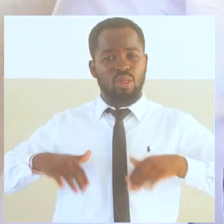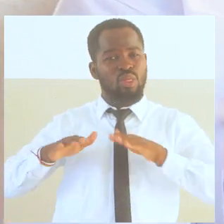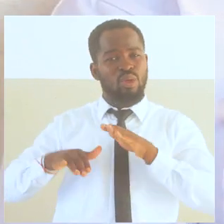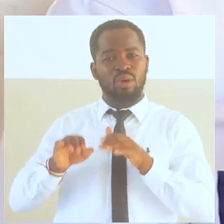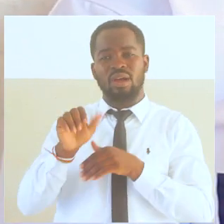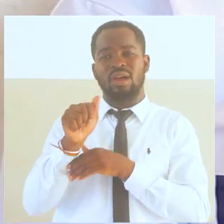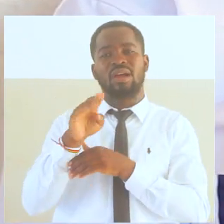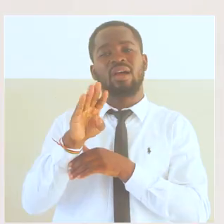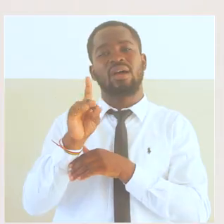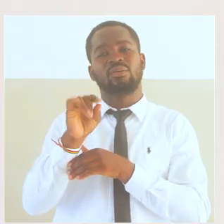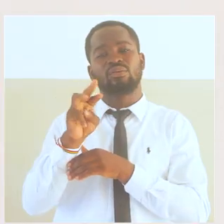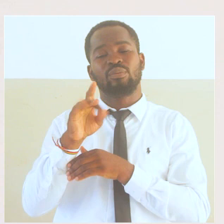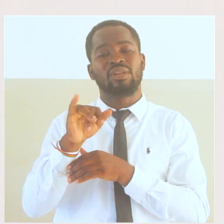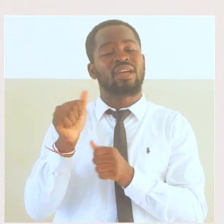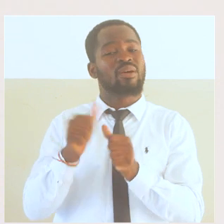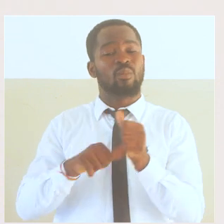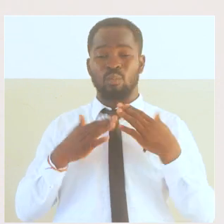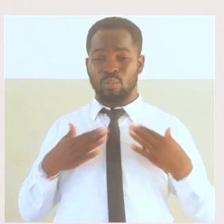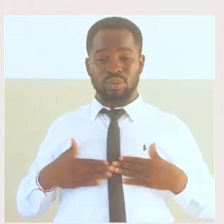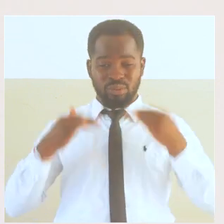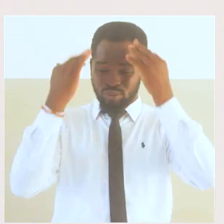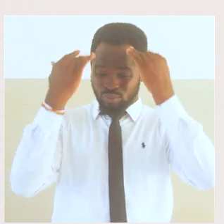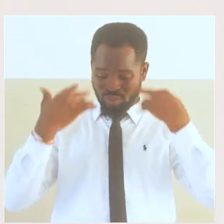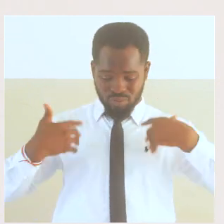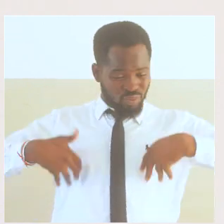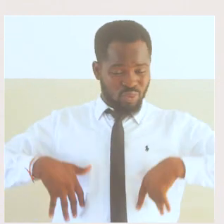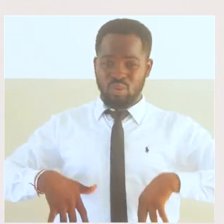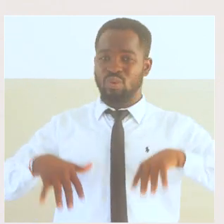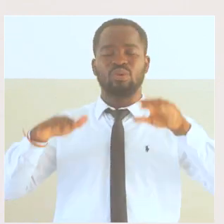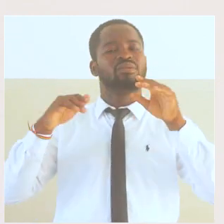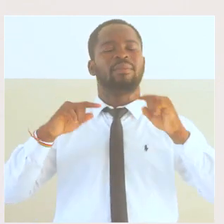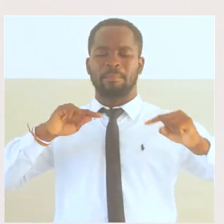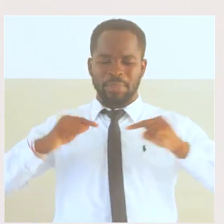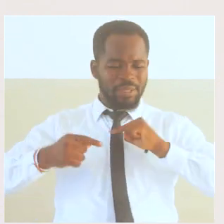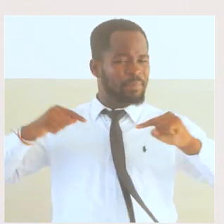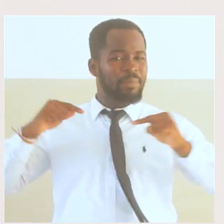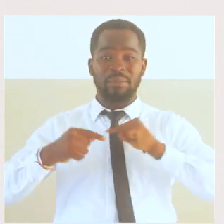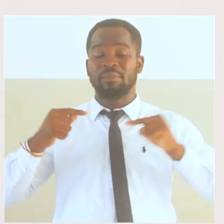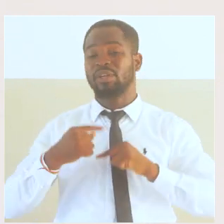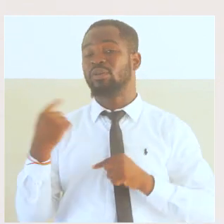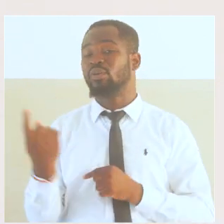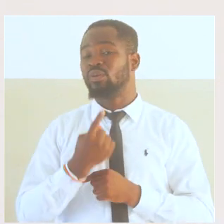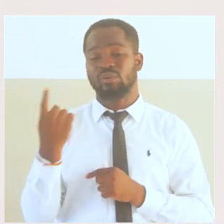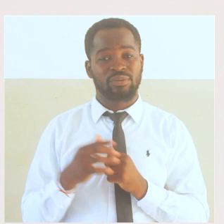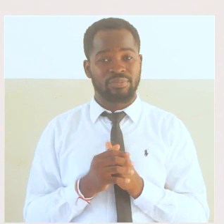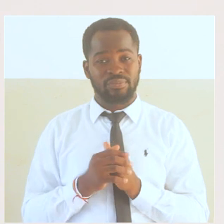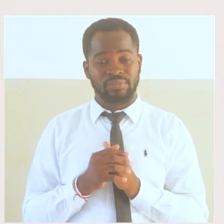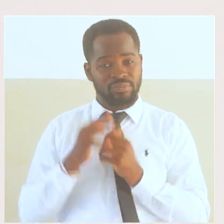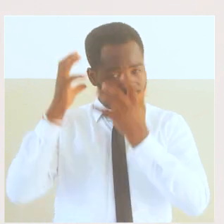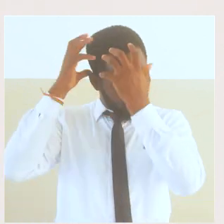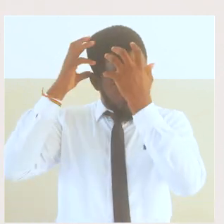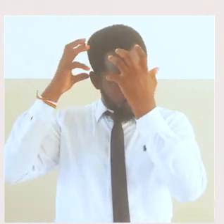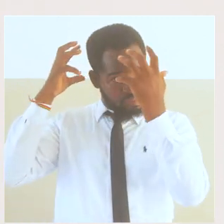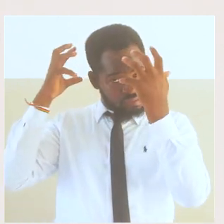was aching. With the hydrocephalus, we put a tube in. Remember I said it's accumulation of fluid. So